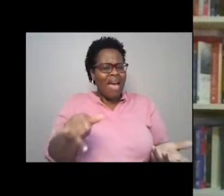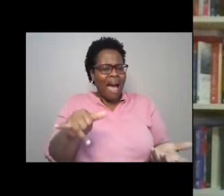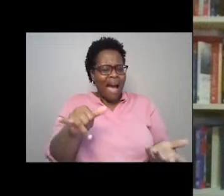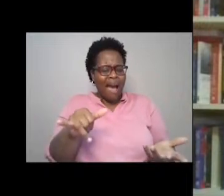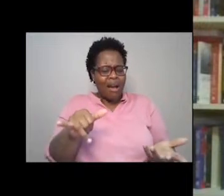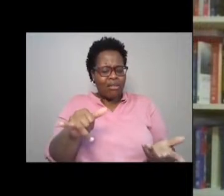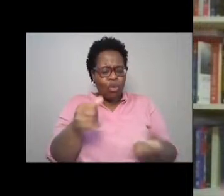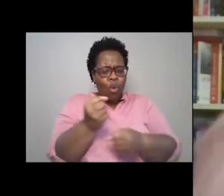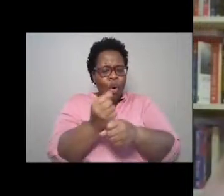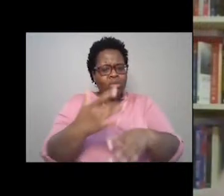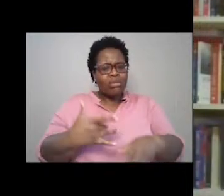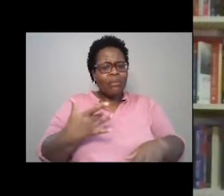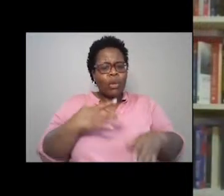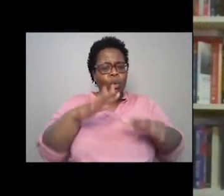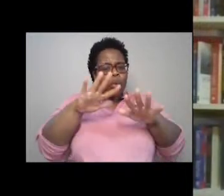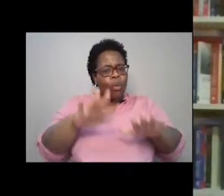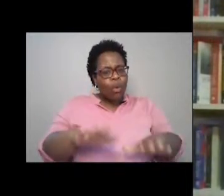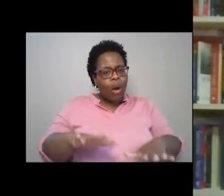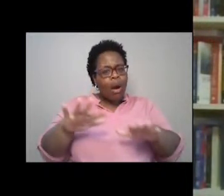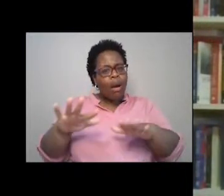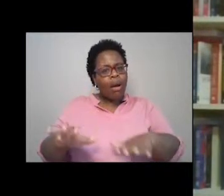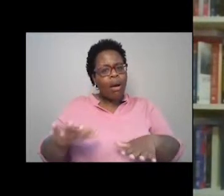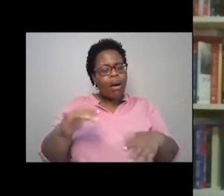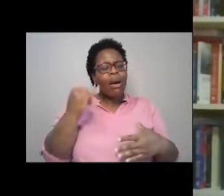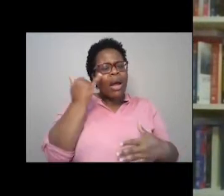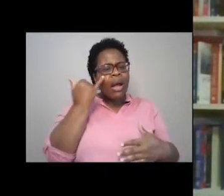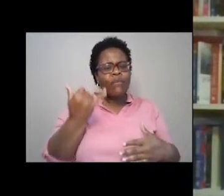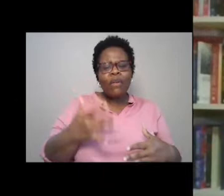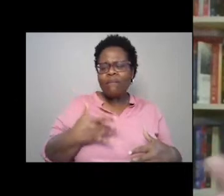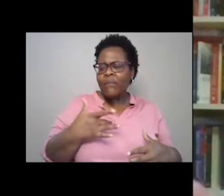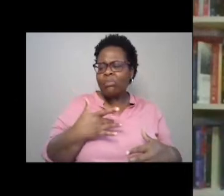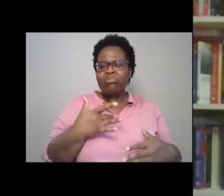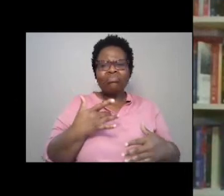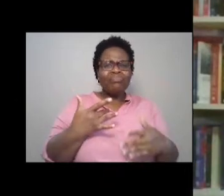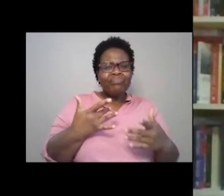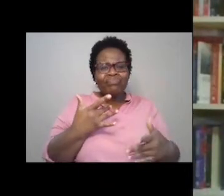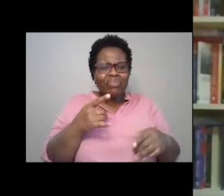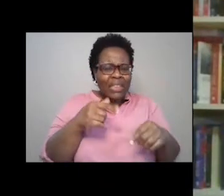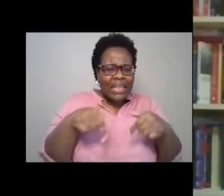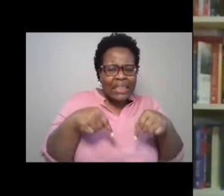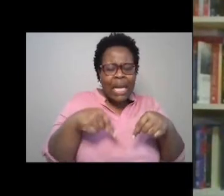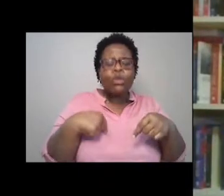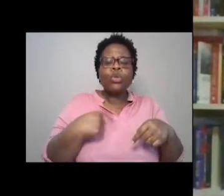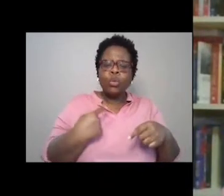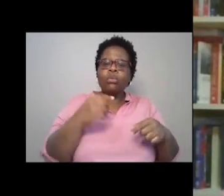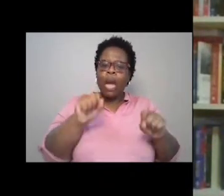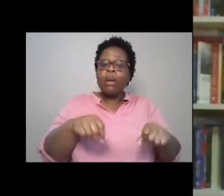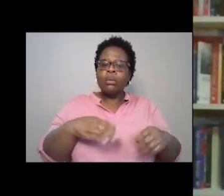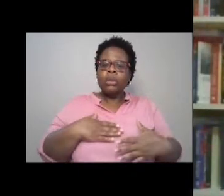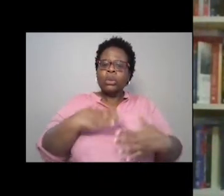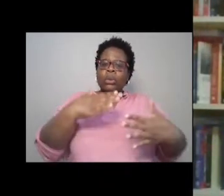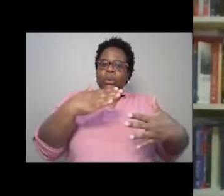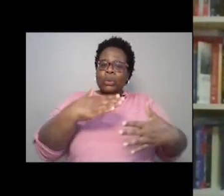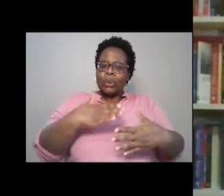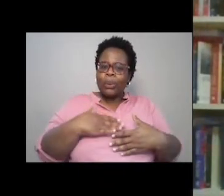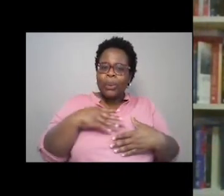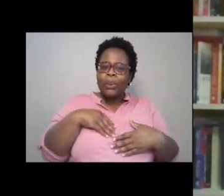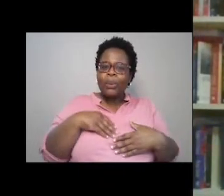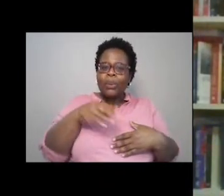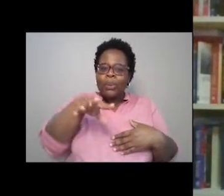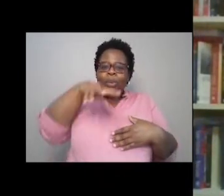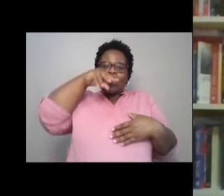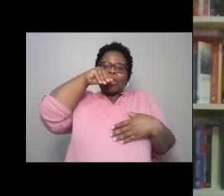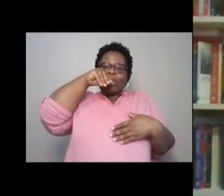and an exhale, just like that, it calms us down if we're experiencing anxiety. And there are other breathing techniques, but